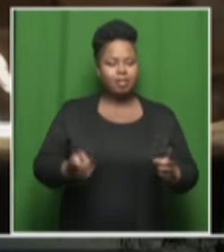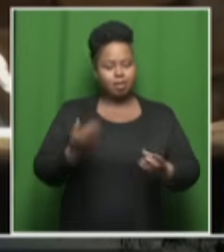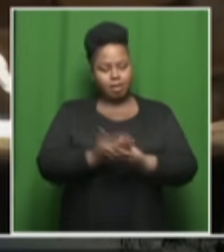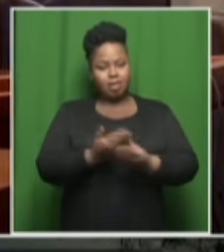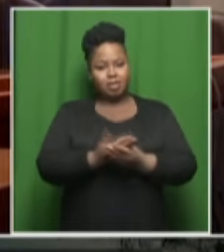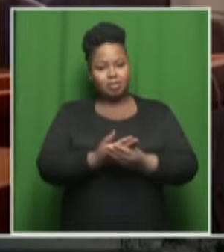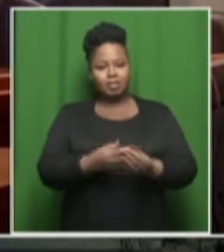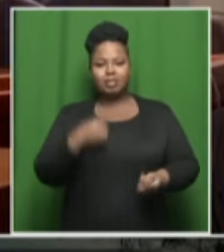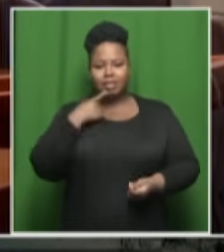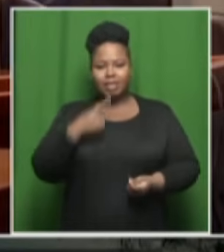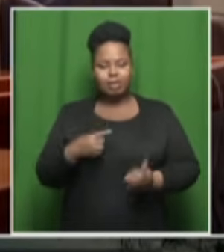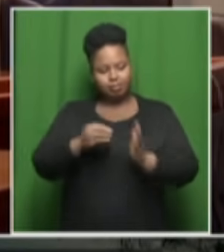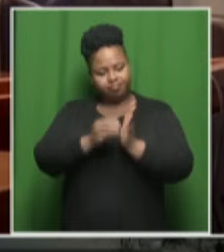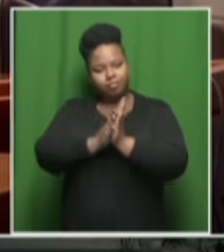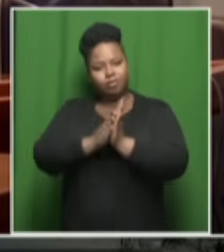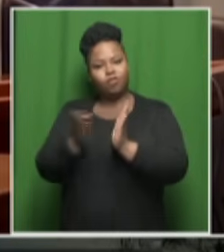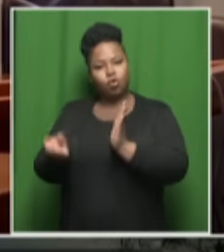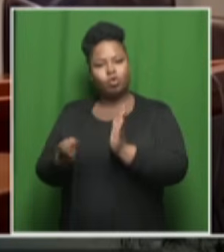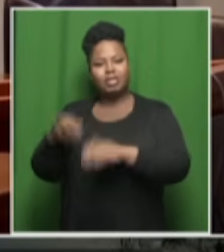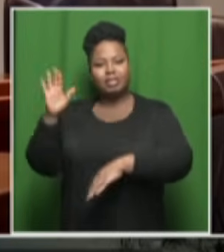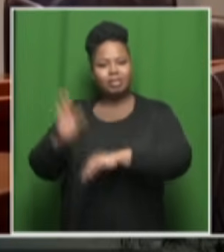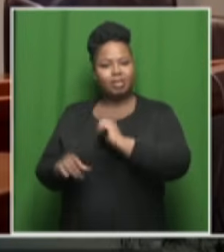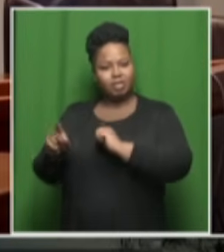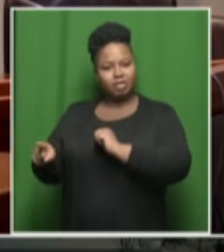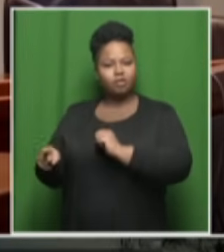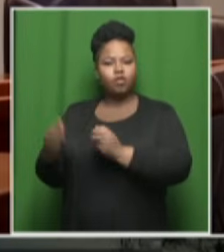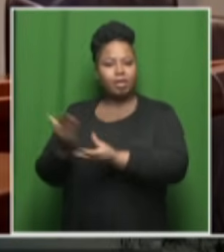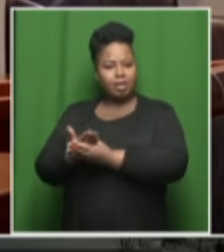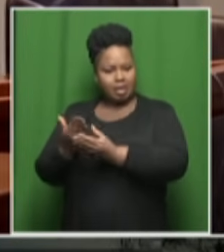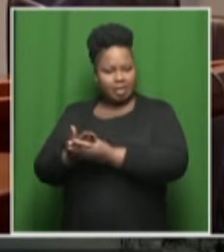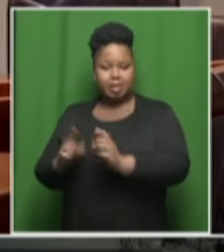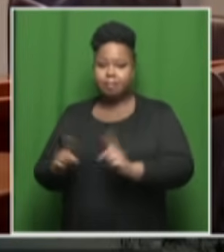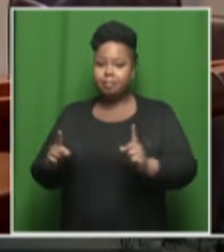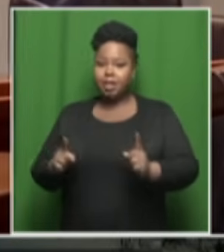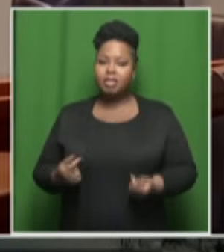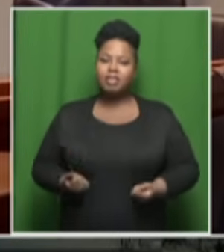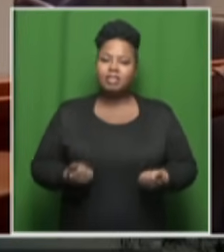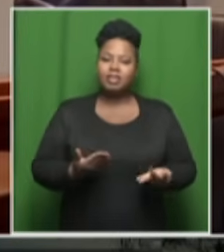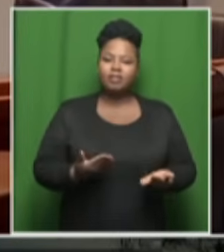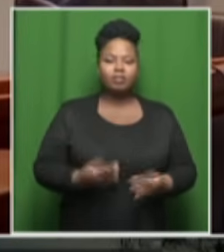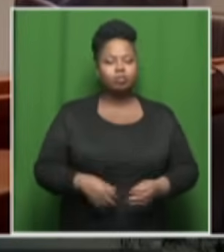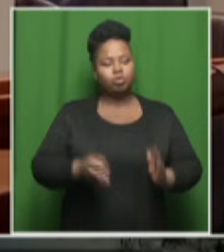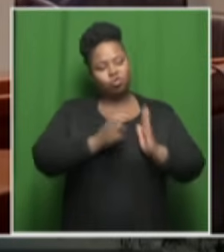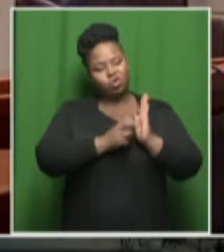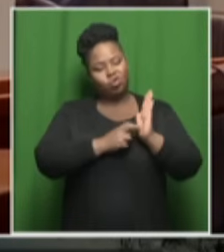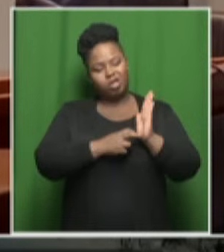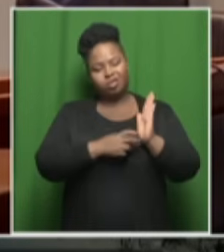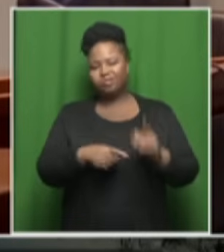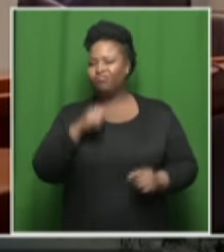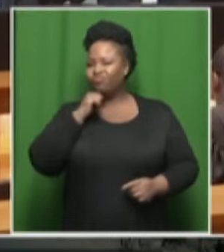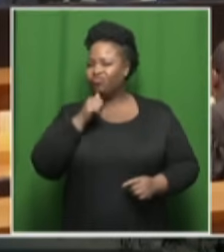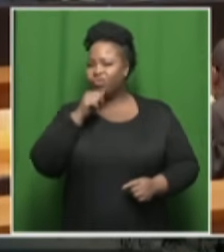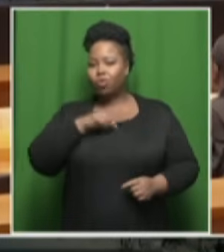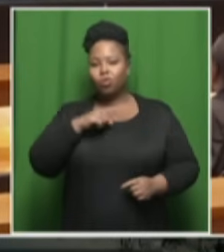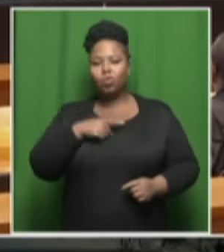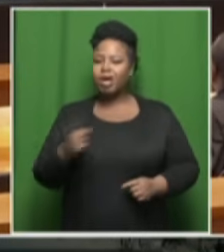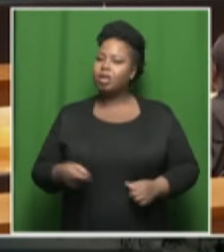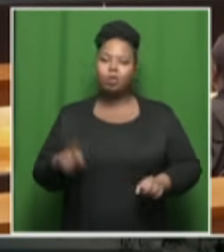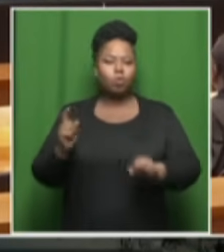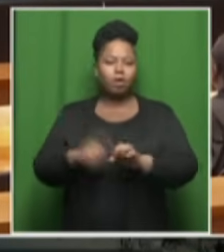the imposed sentence only, and regardless of how the serving of the sentence is regulated, it does not change the fact that you are